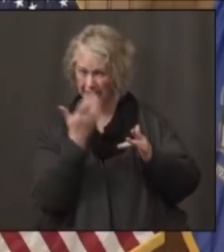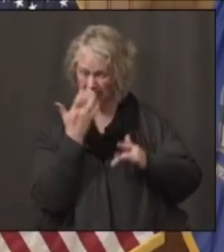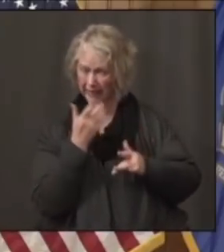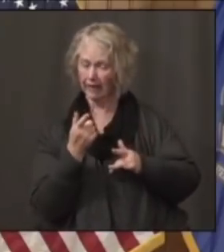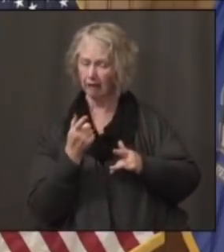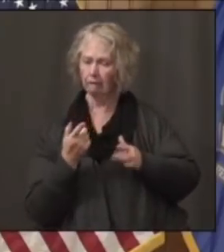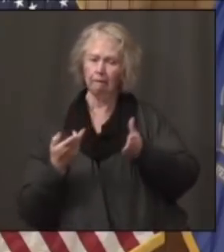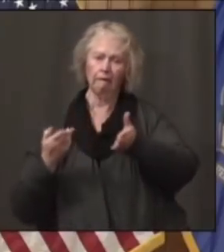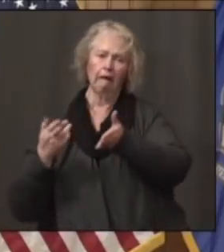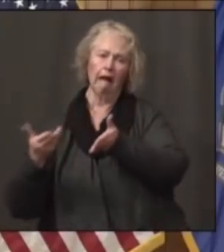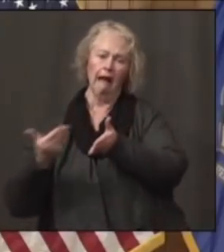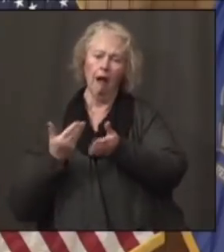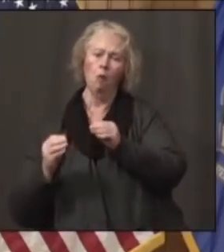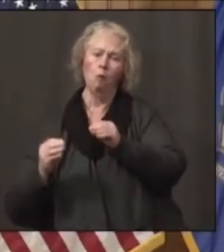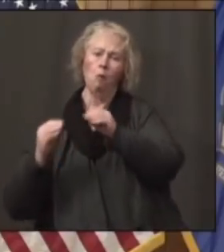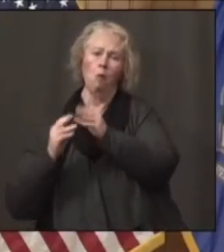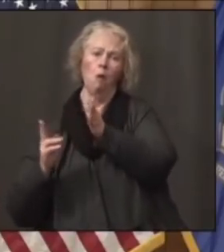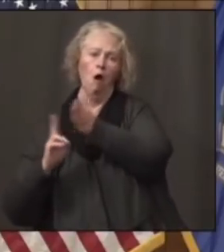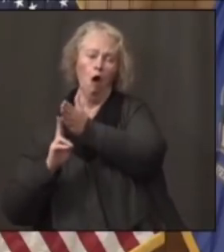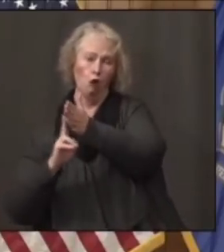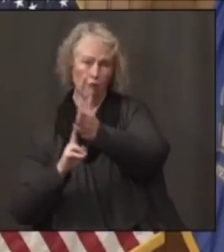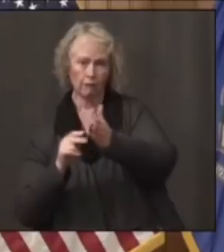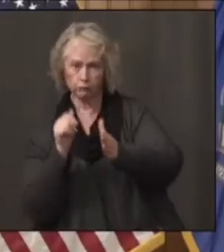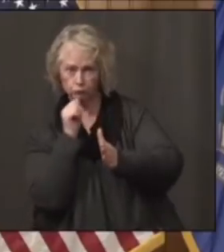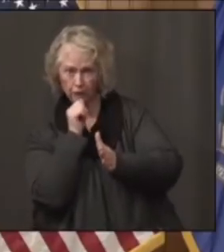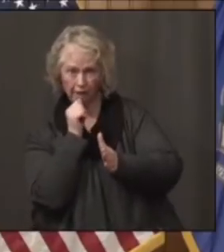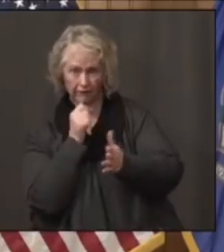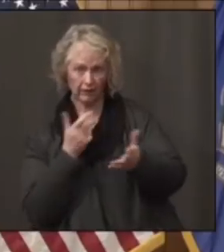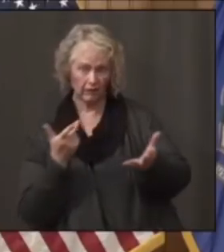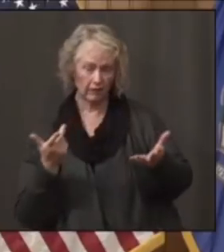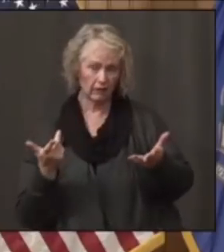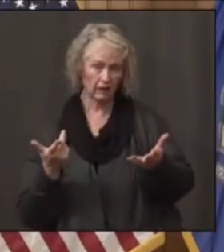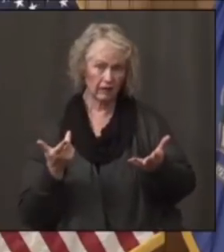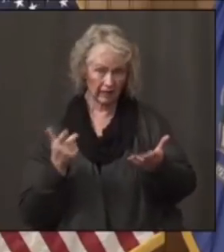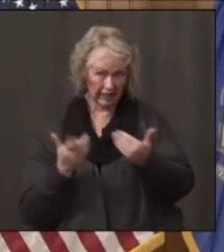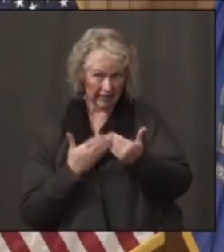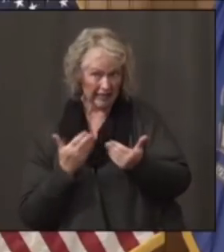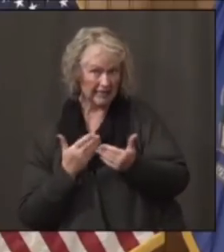private contractors. How available were they? Was it easy to get